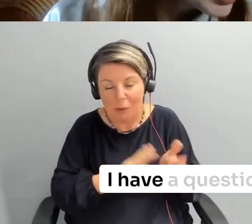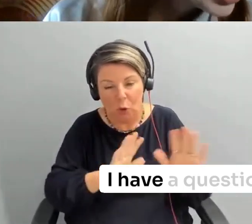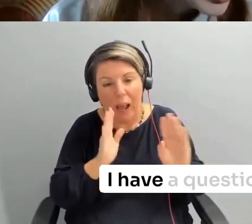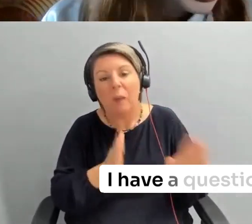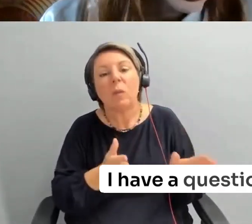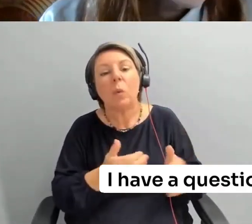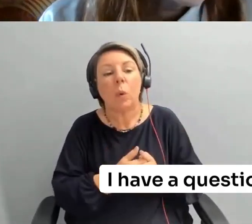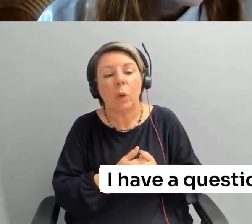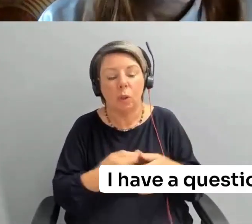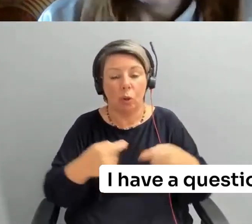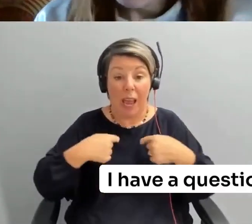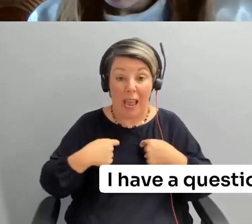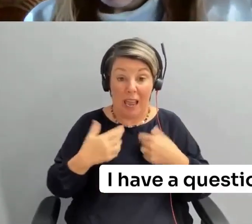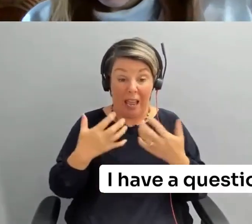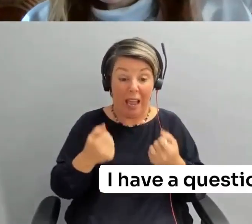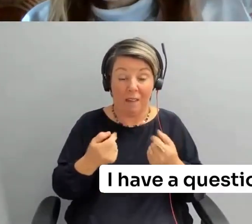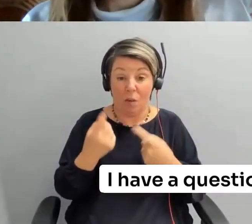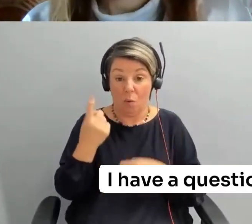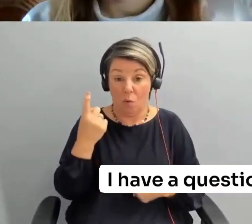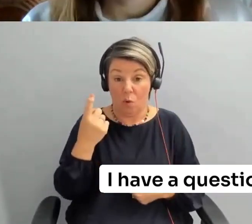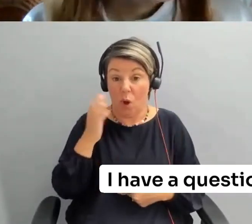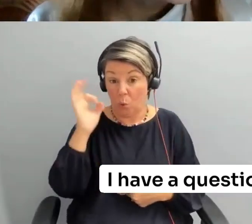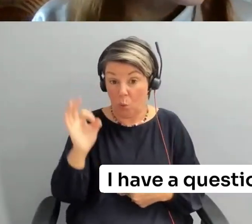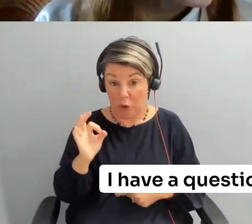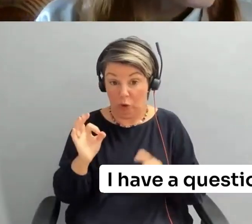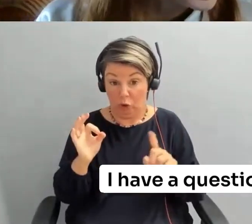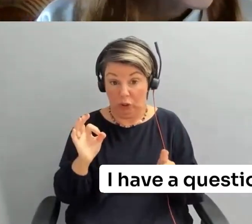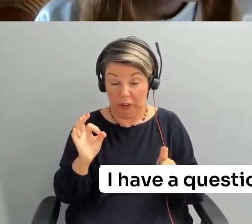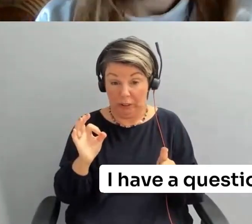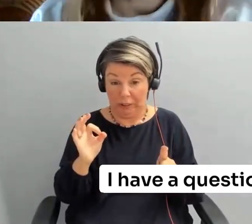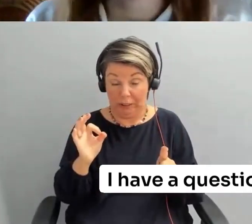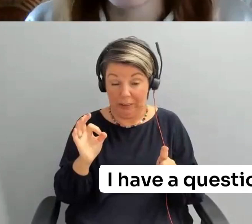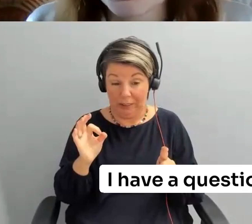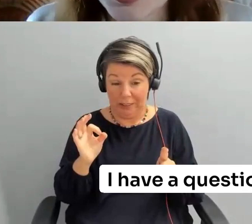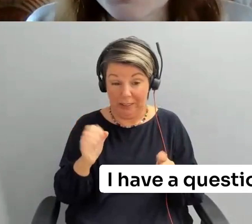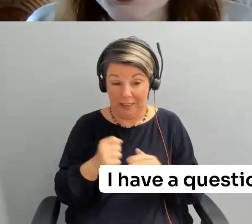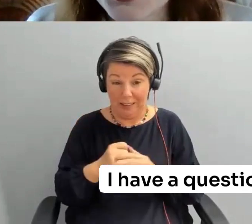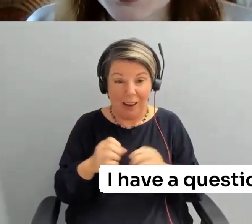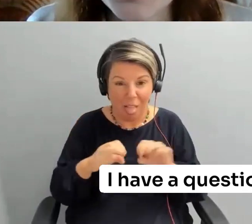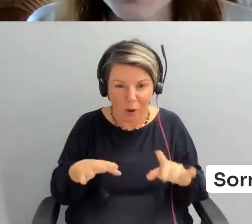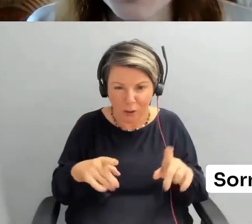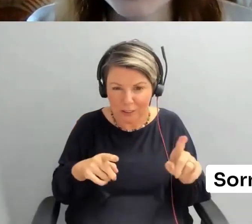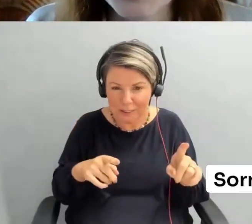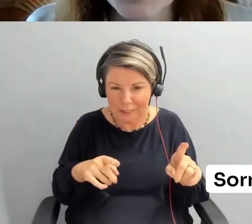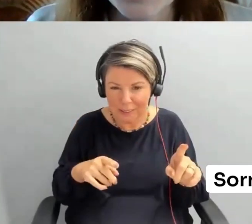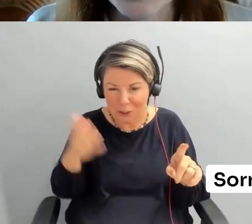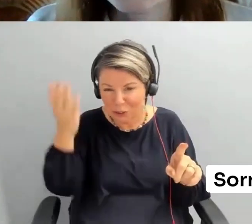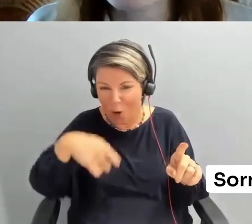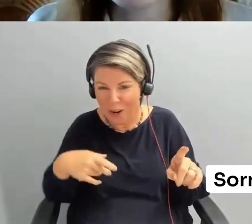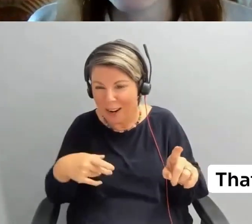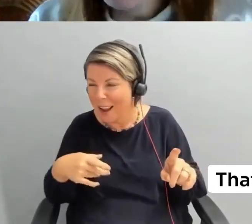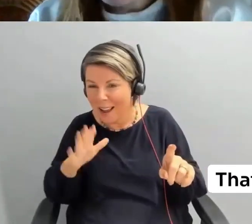I have a question here that I have just lost. Sorry,